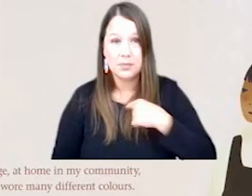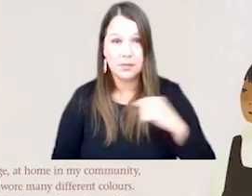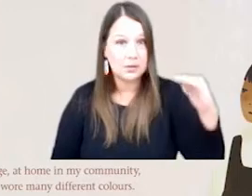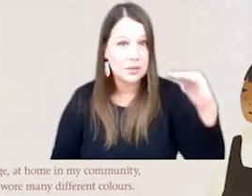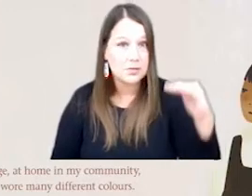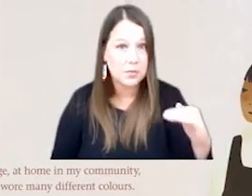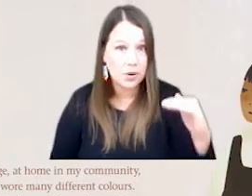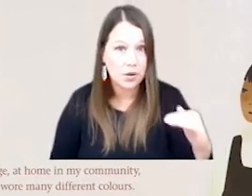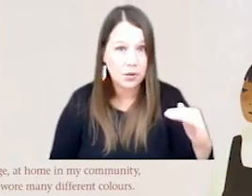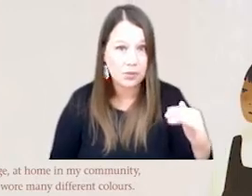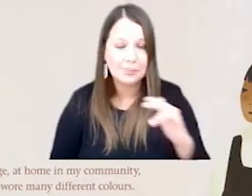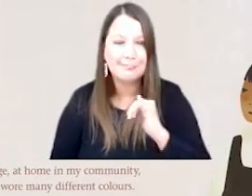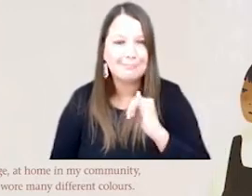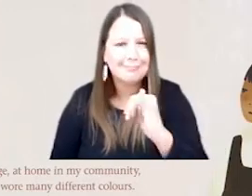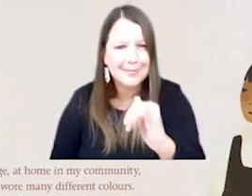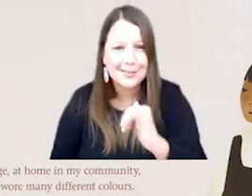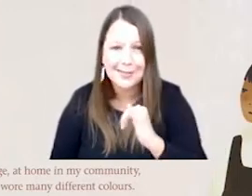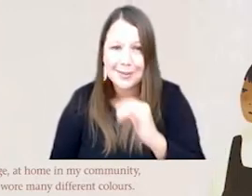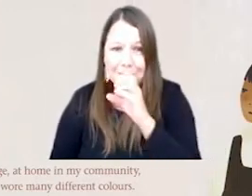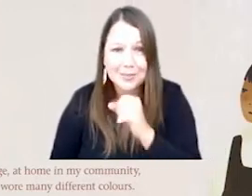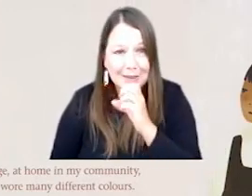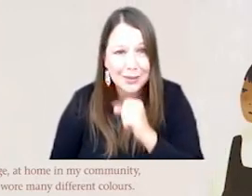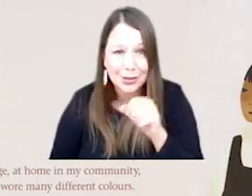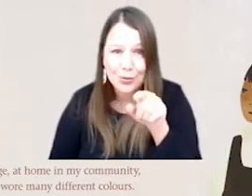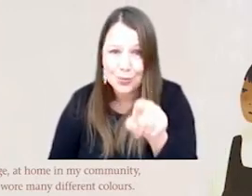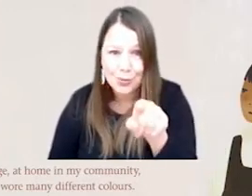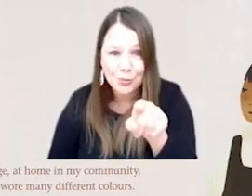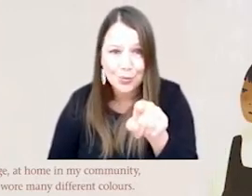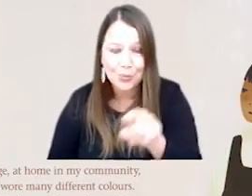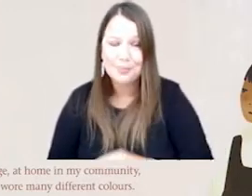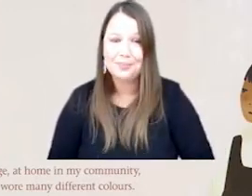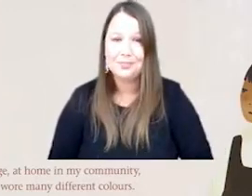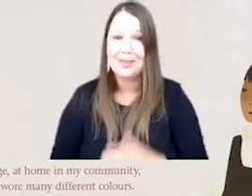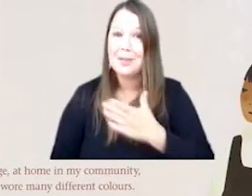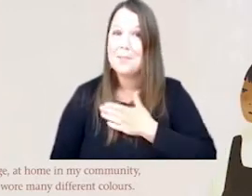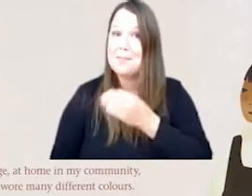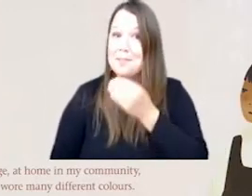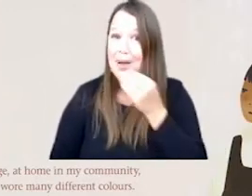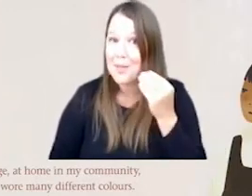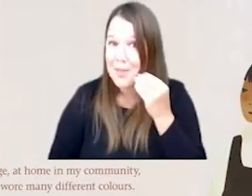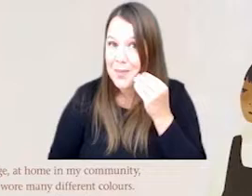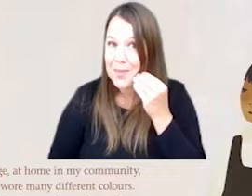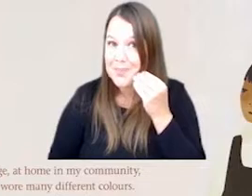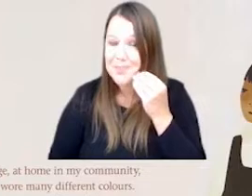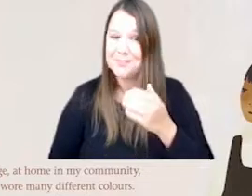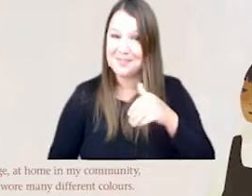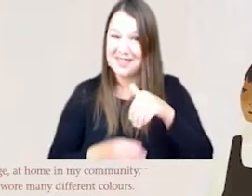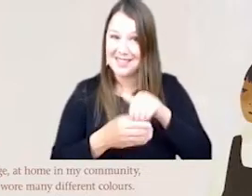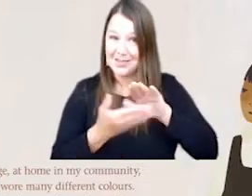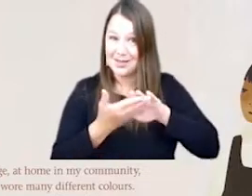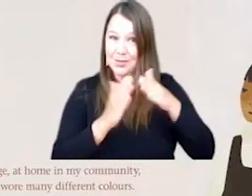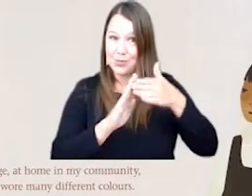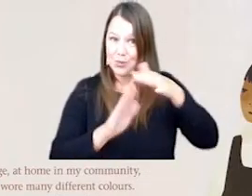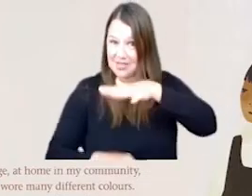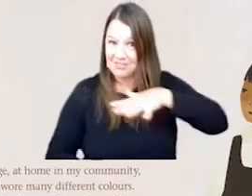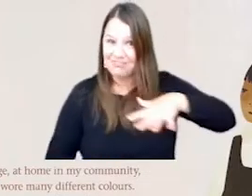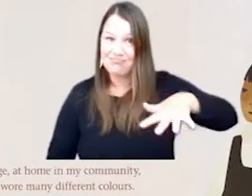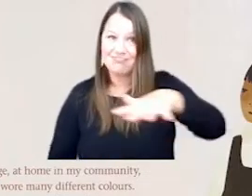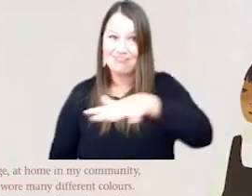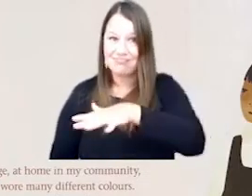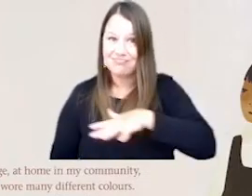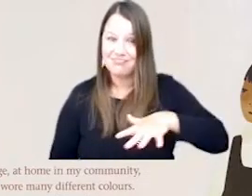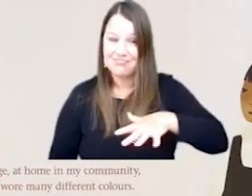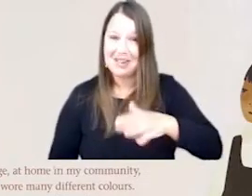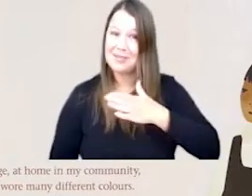when I was your age, at home in my community, my friends and I wore many